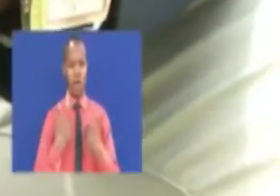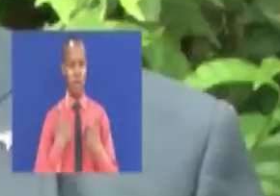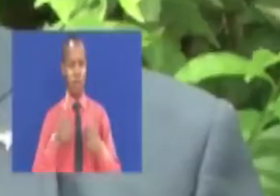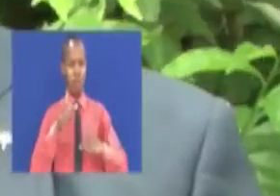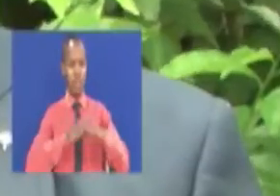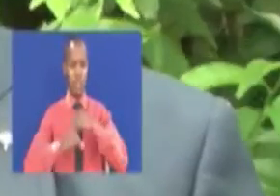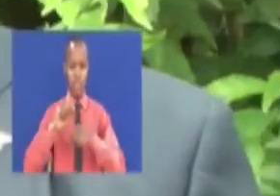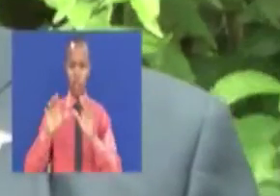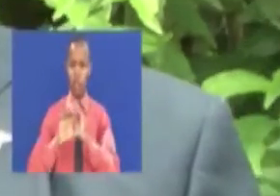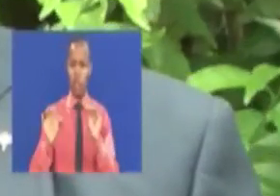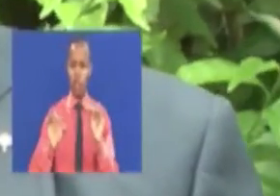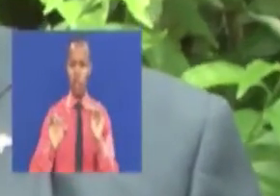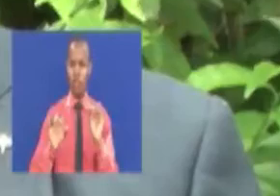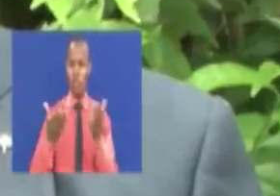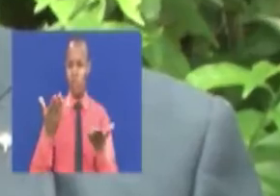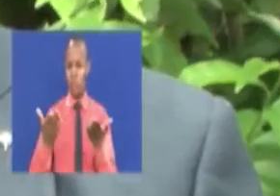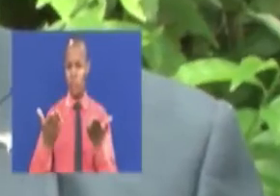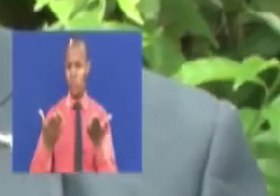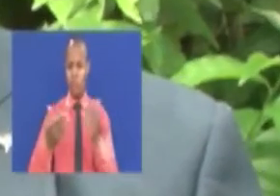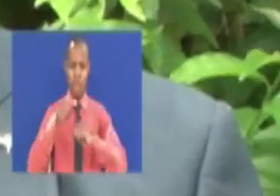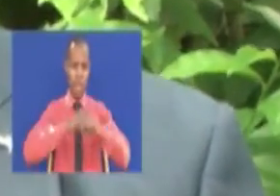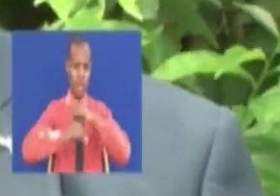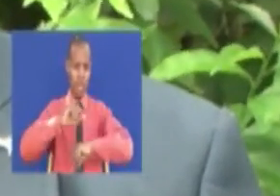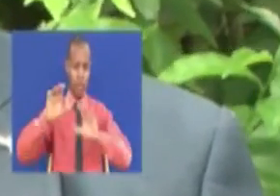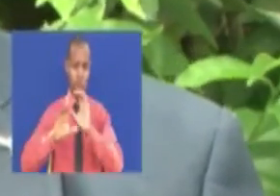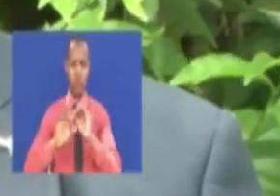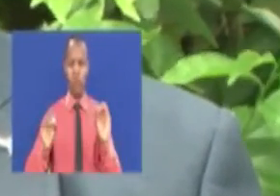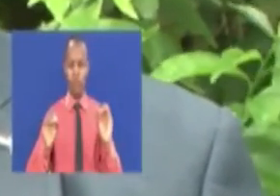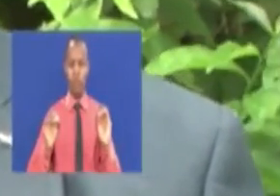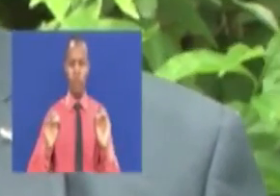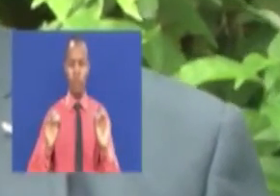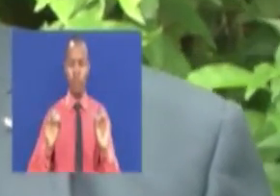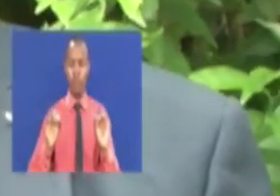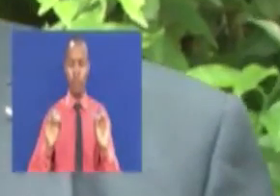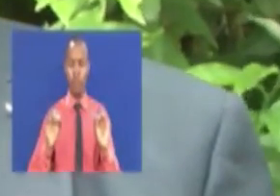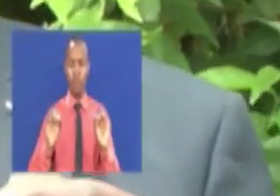a very negative or low cognitive capacity.